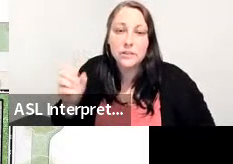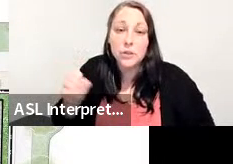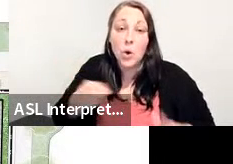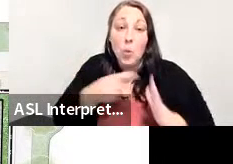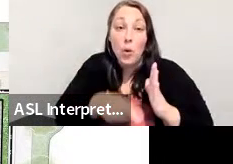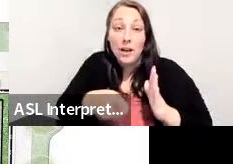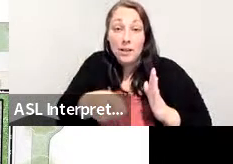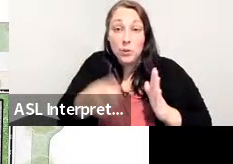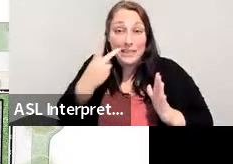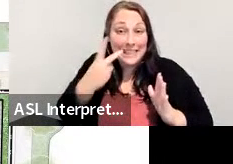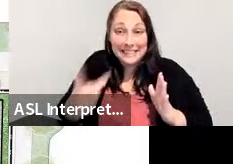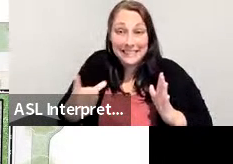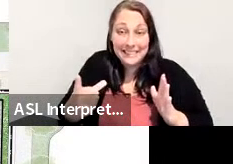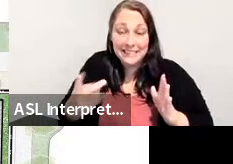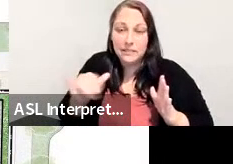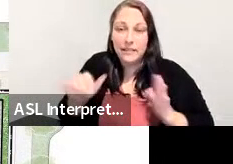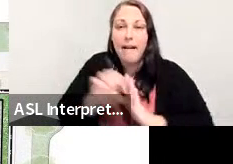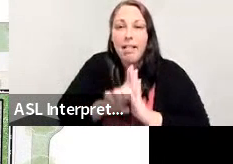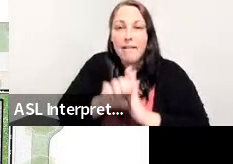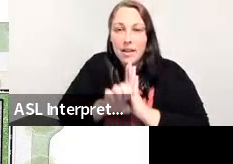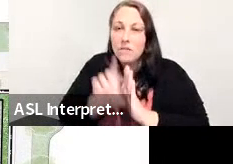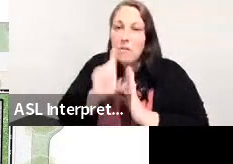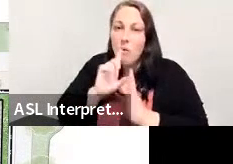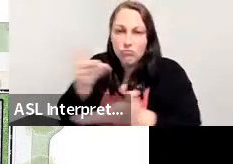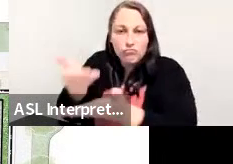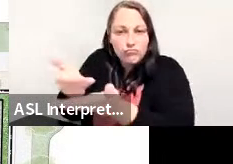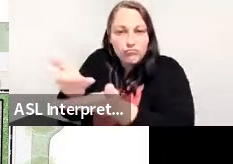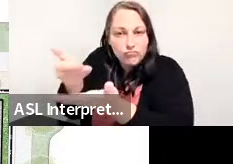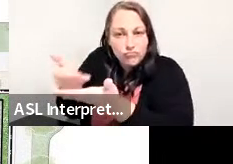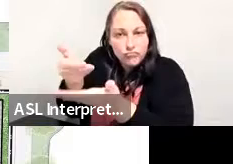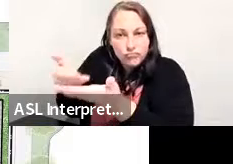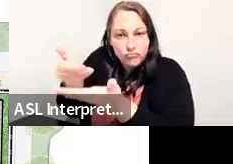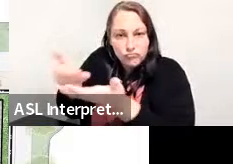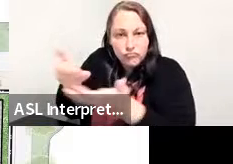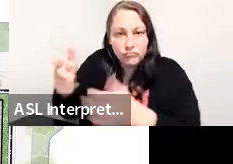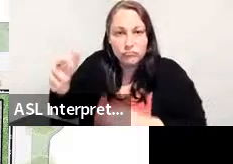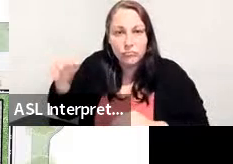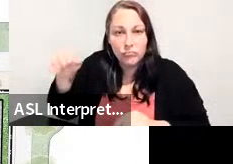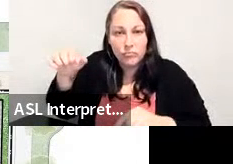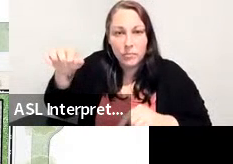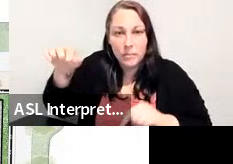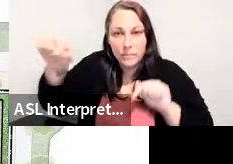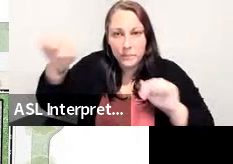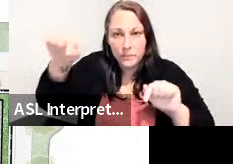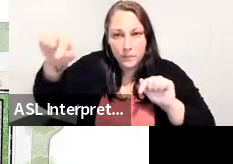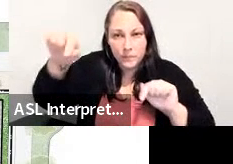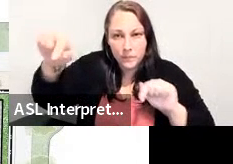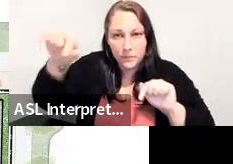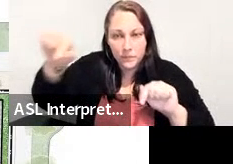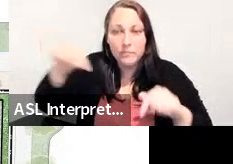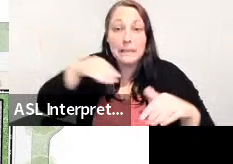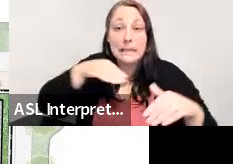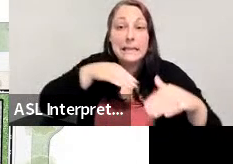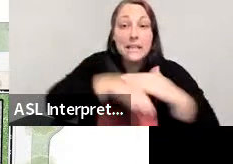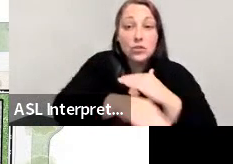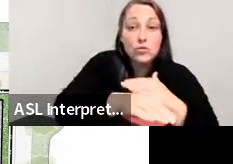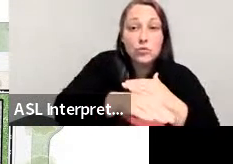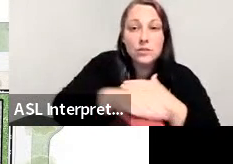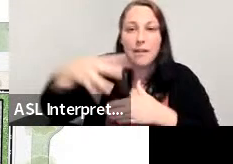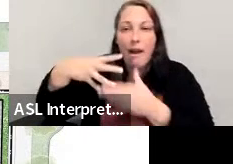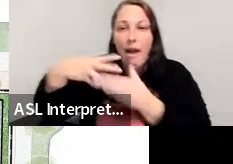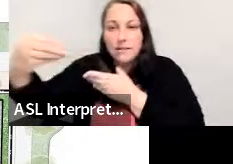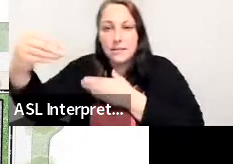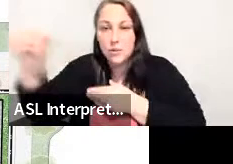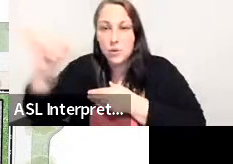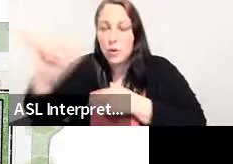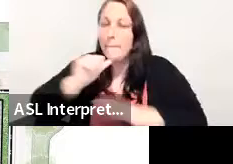the elevators are, which are sort of right here. And then we have entrances and exits right onto the terraces there.